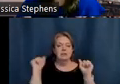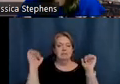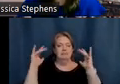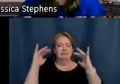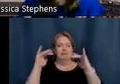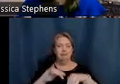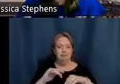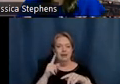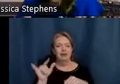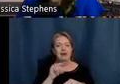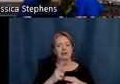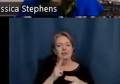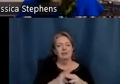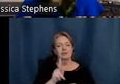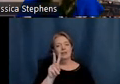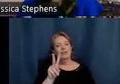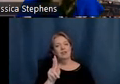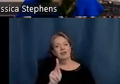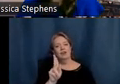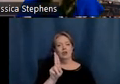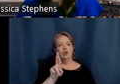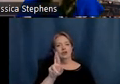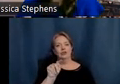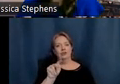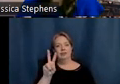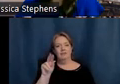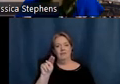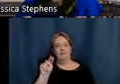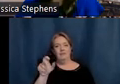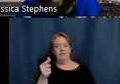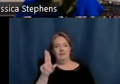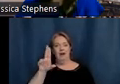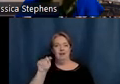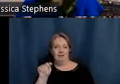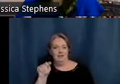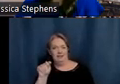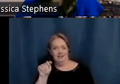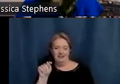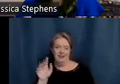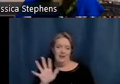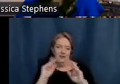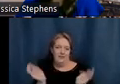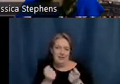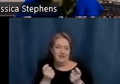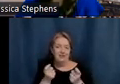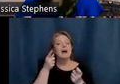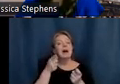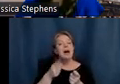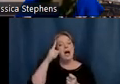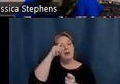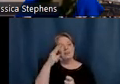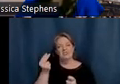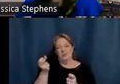also known as the Kurt Vonnegut Festival, inspired by the Hoosier author and his interest in folk societies.